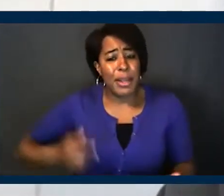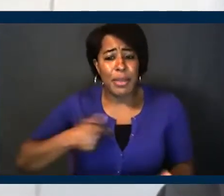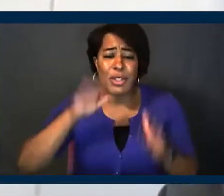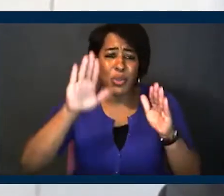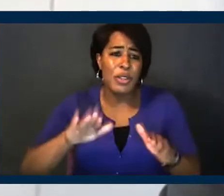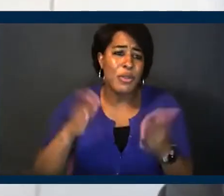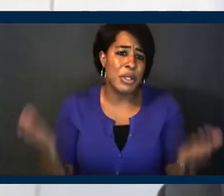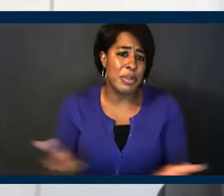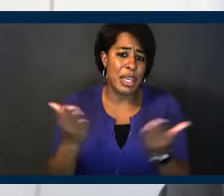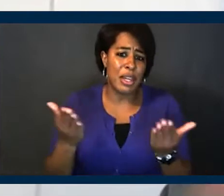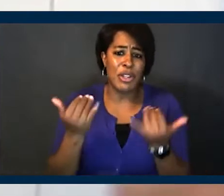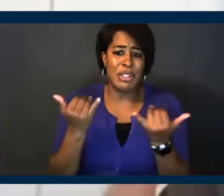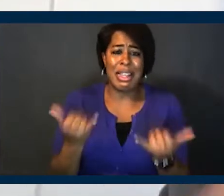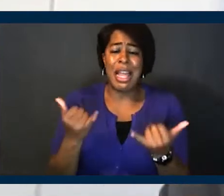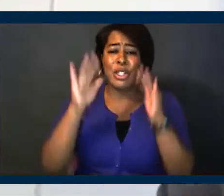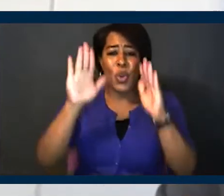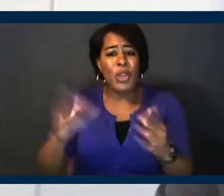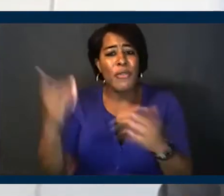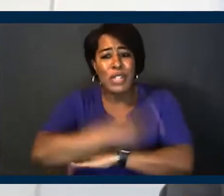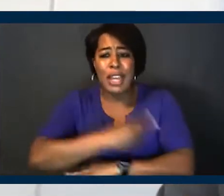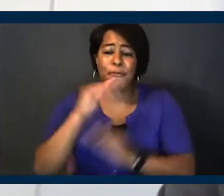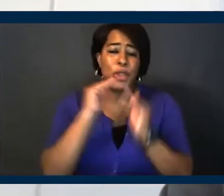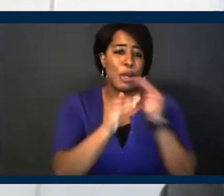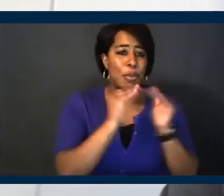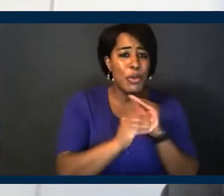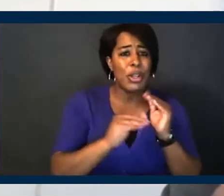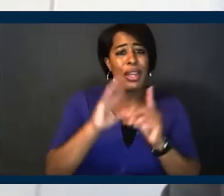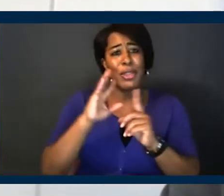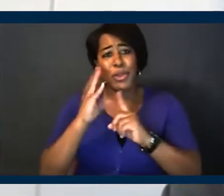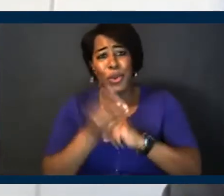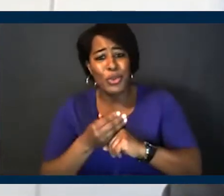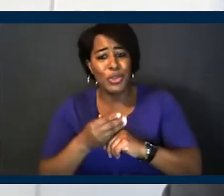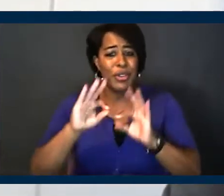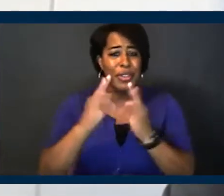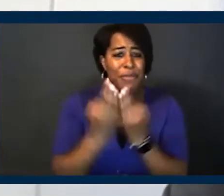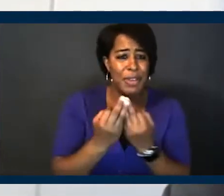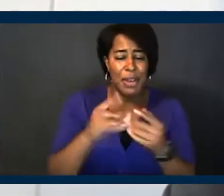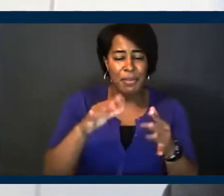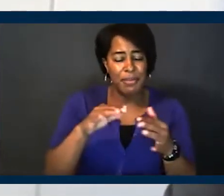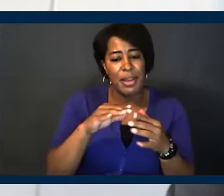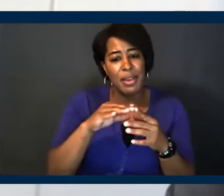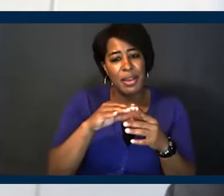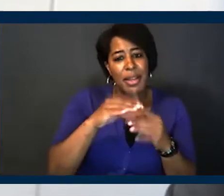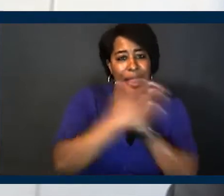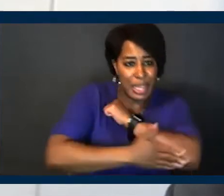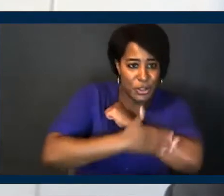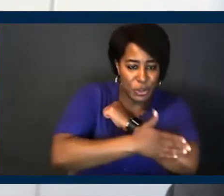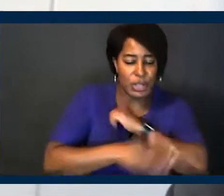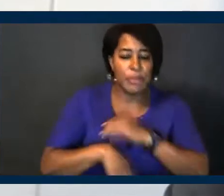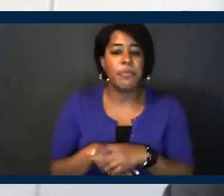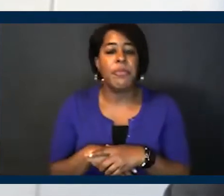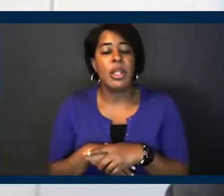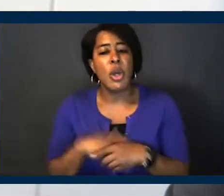incredibly special day for the community, for the culture, for the country. I agree with all of the comments before me. And I'm thinking about that transactional